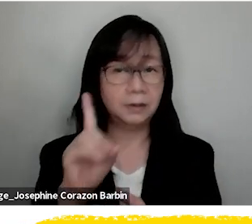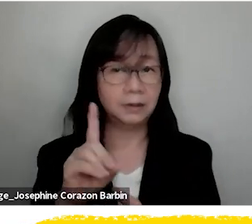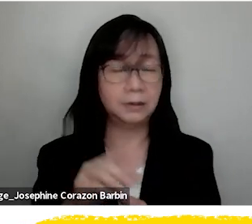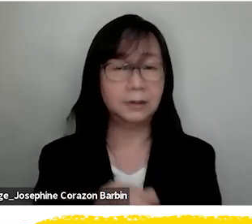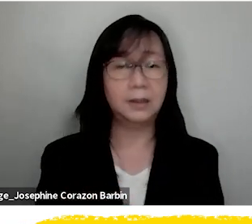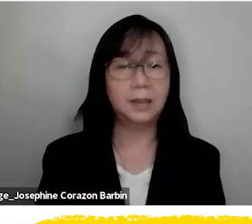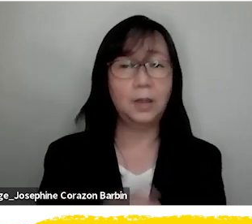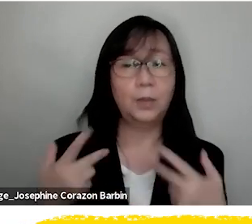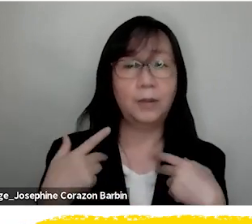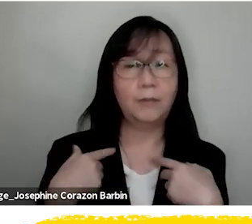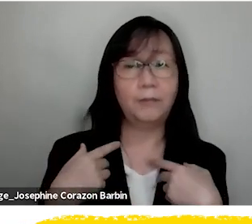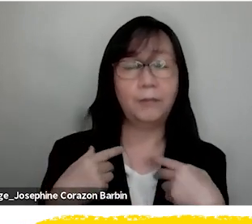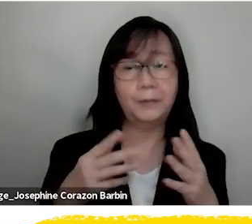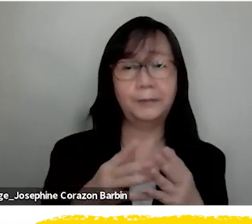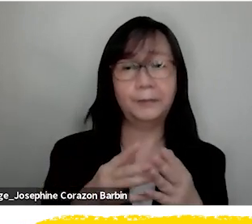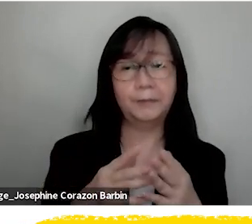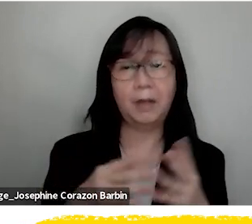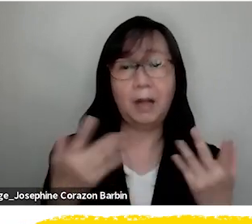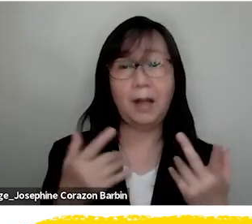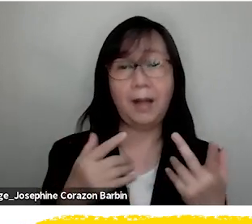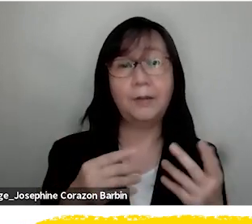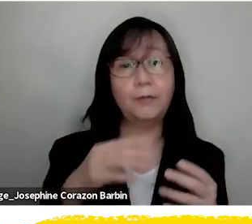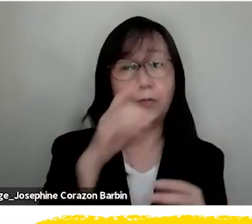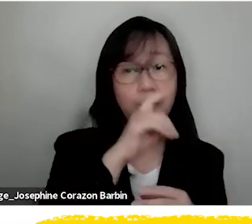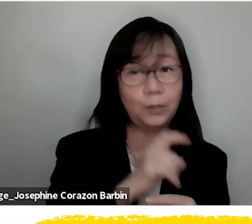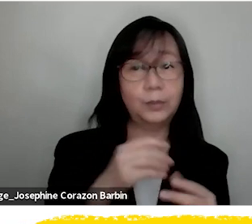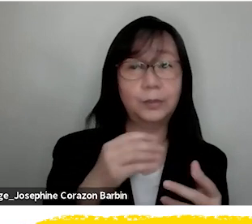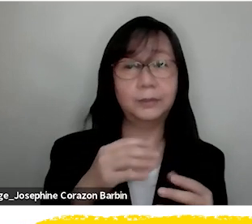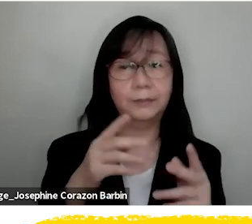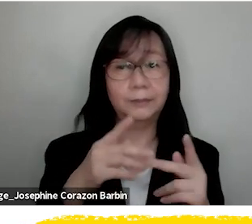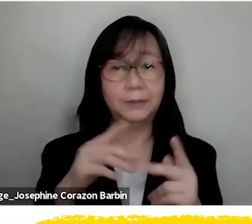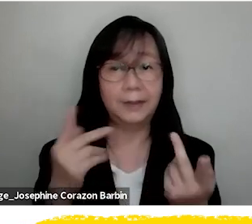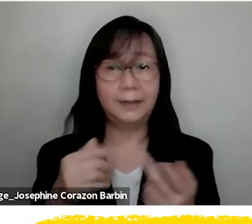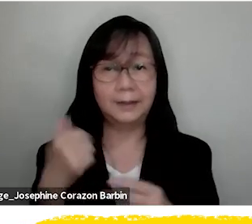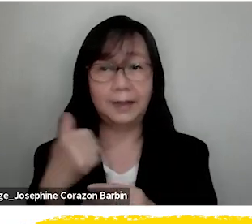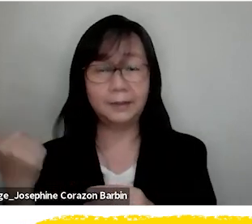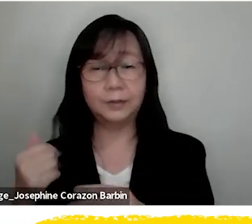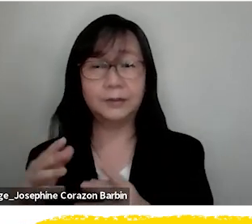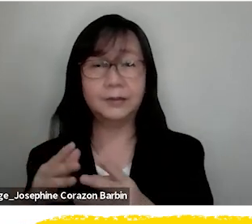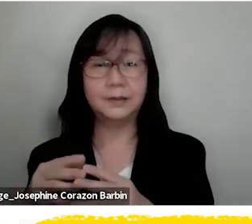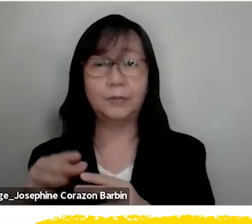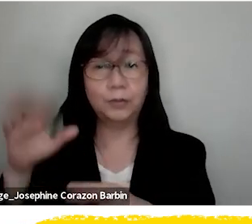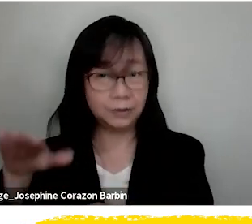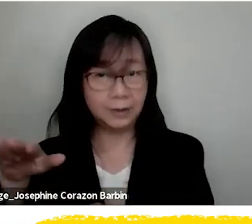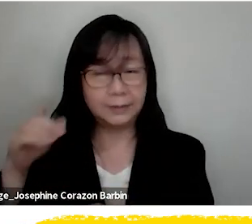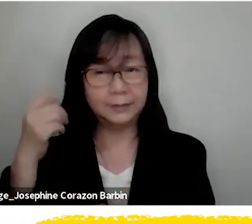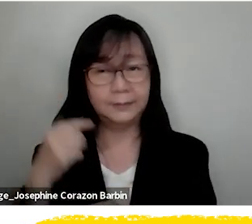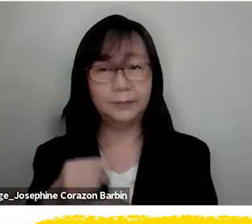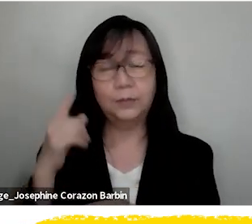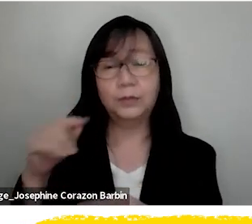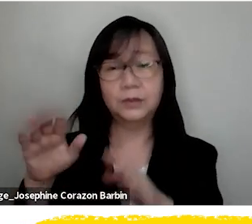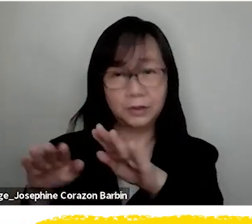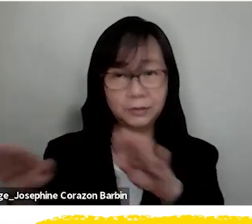a version for all and a child-friendly version as well, specific for